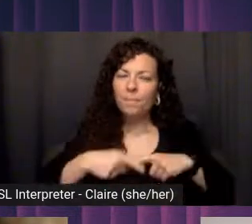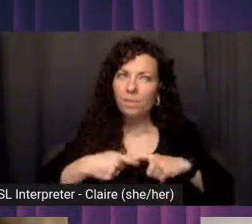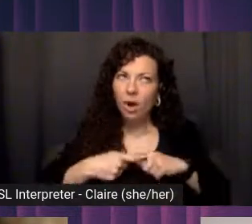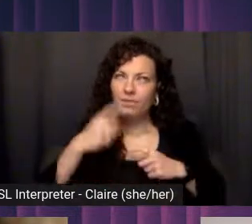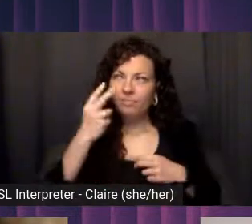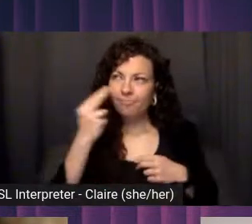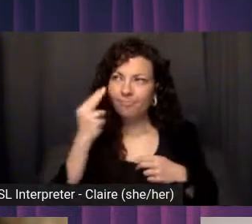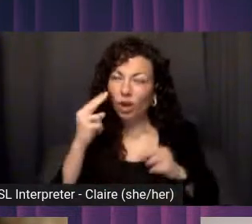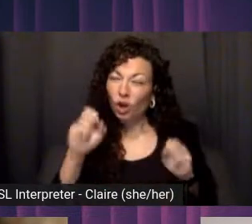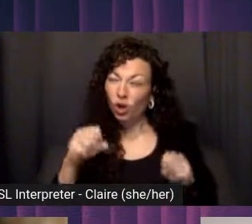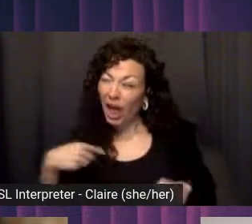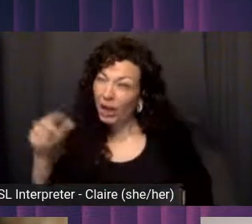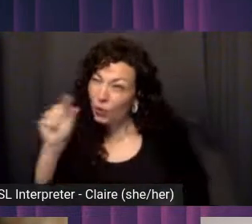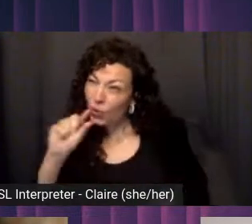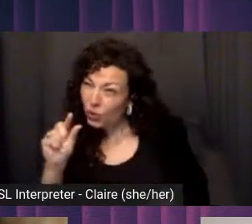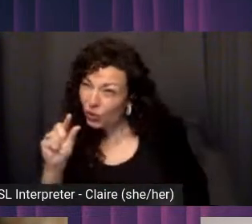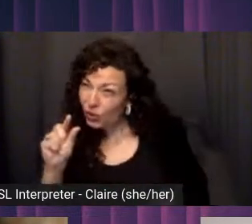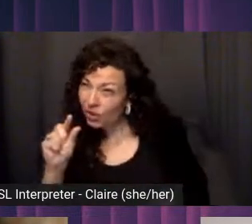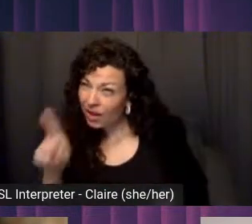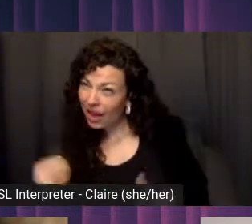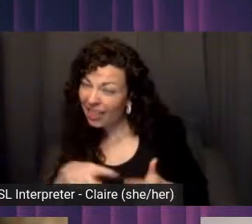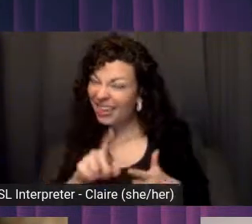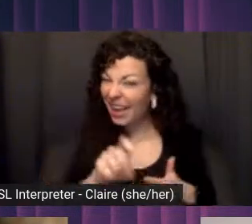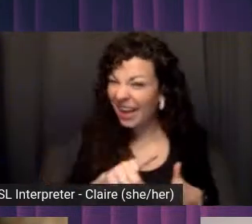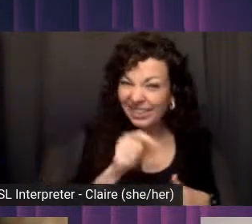But yeah, I think maybe